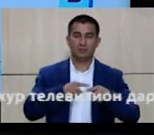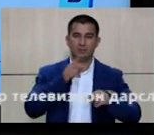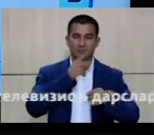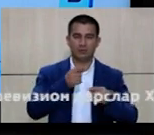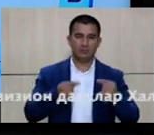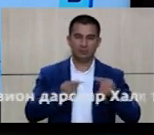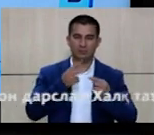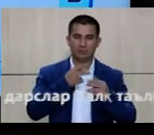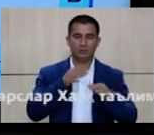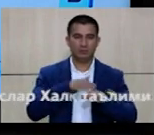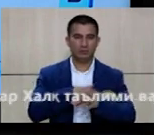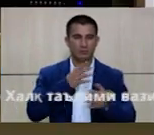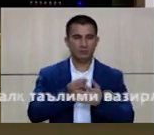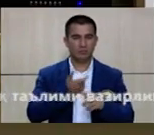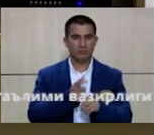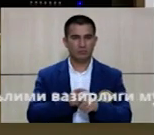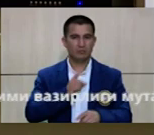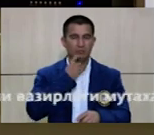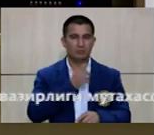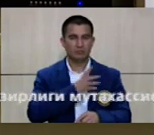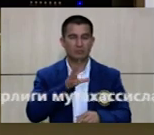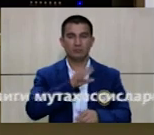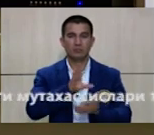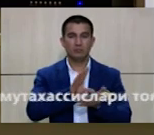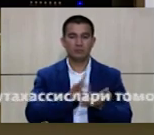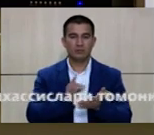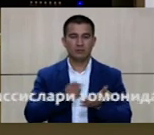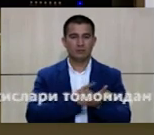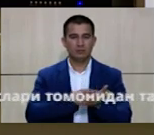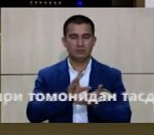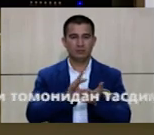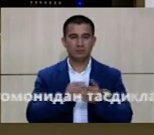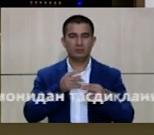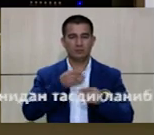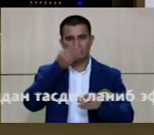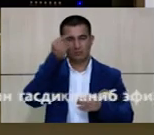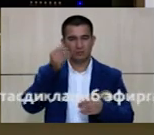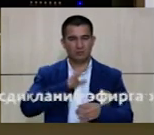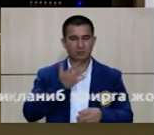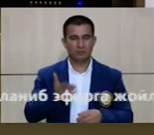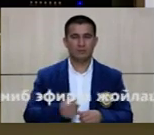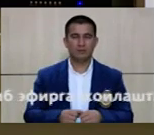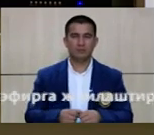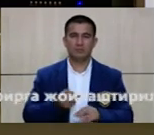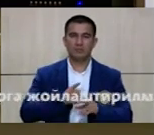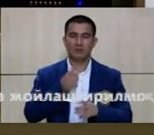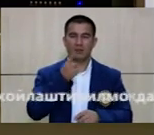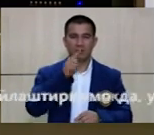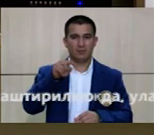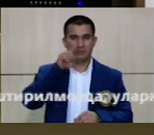Bu tenglamaning ildizlari 20 va minus 21. Bizning bitta